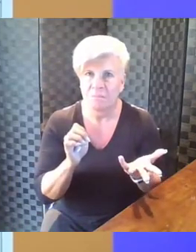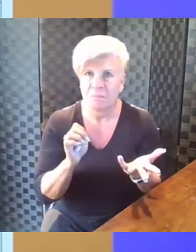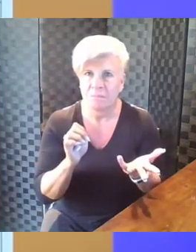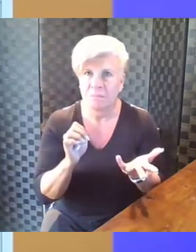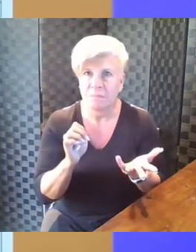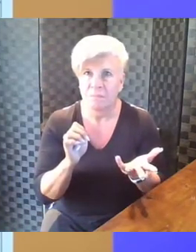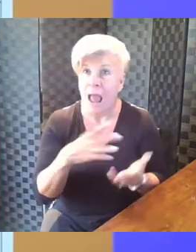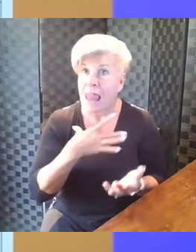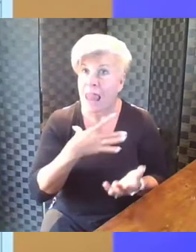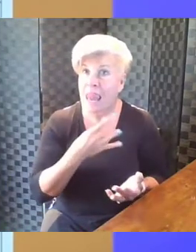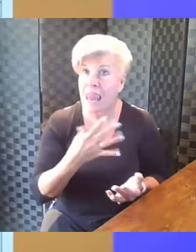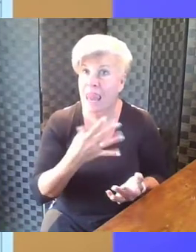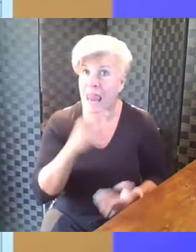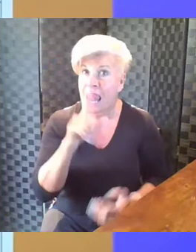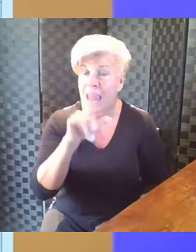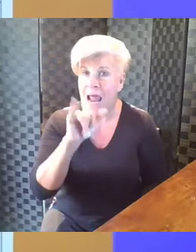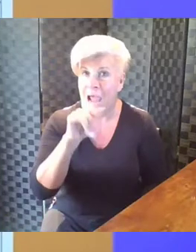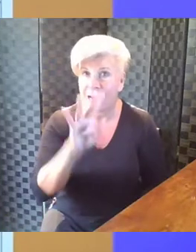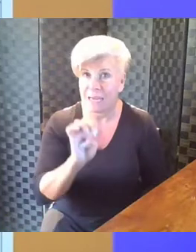fast. Like.